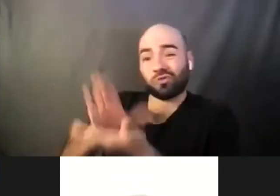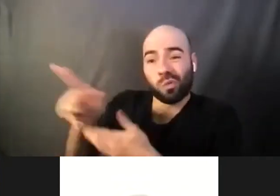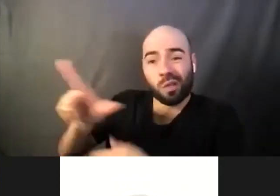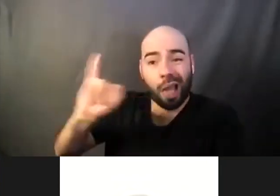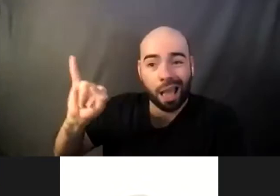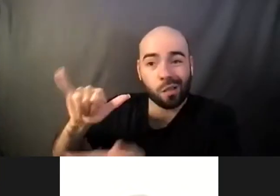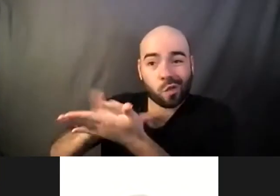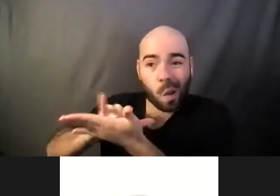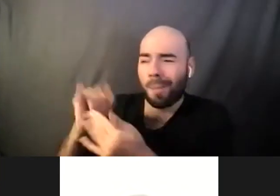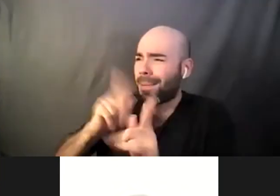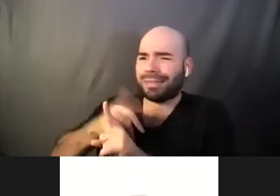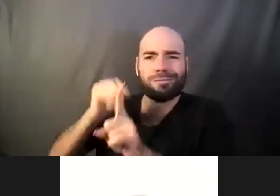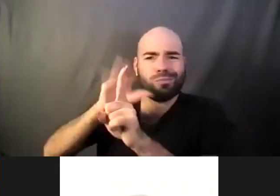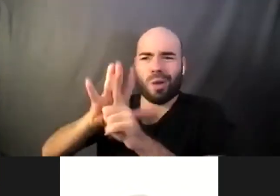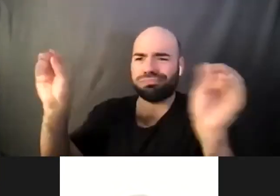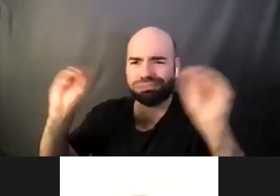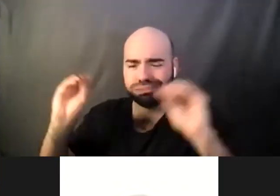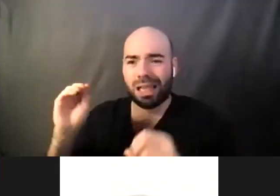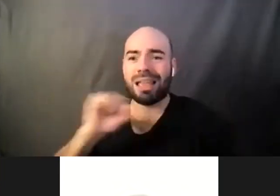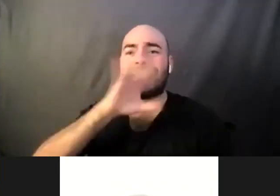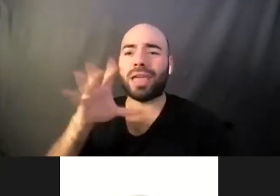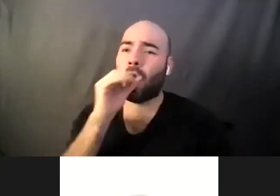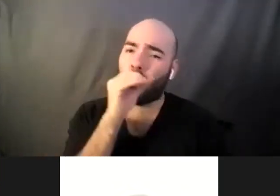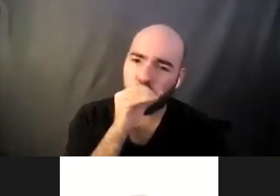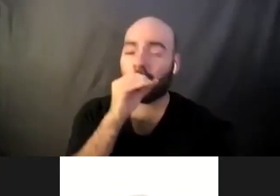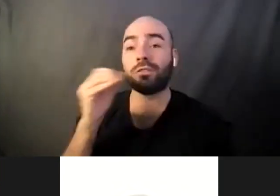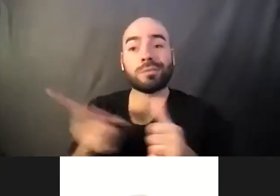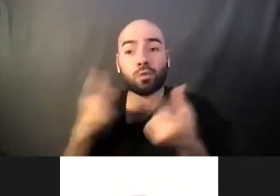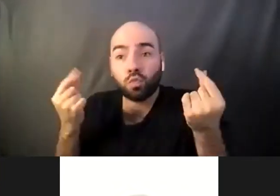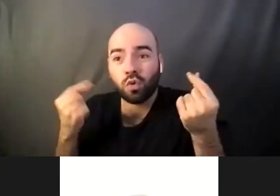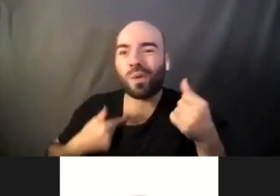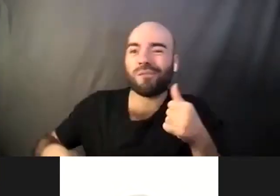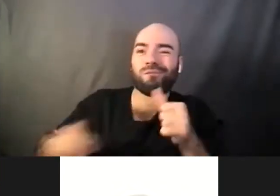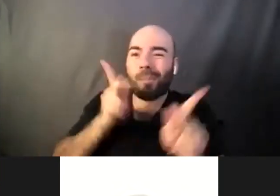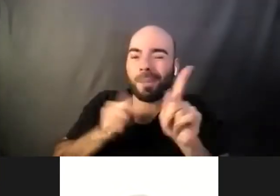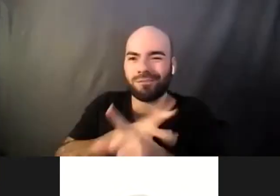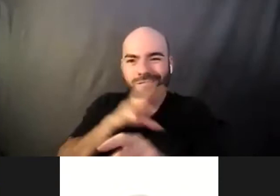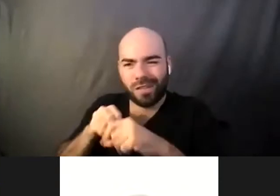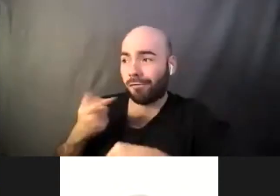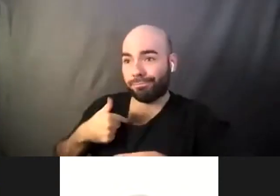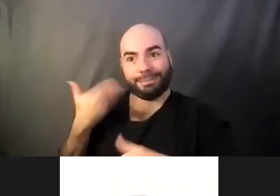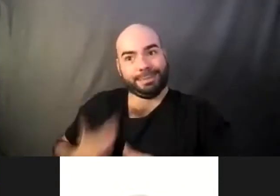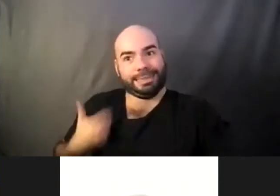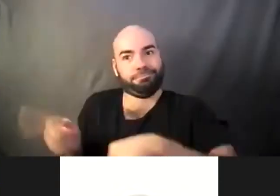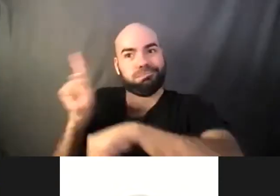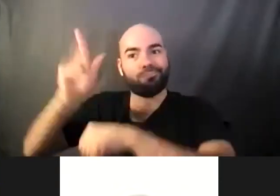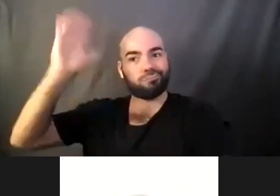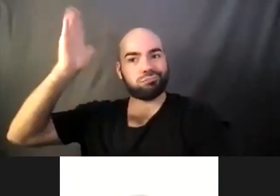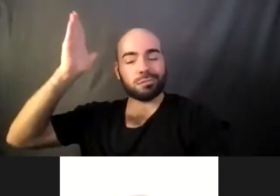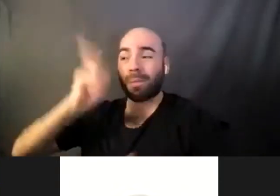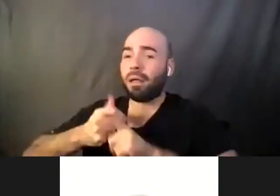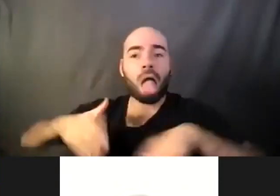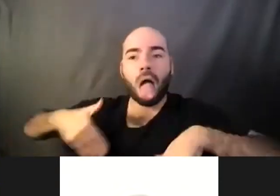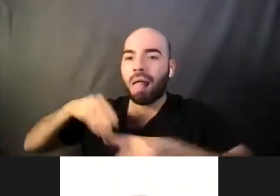are not exposed to this. So sometimes we have to be the first people to have these hard conversations, because if people are never exposed to it, they remain